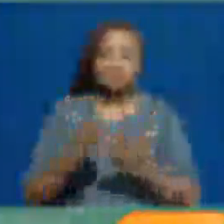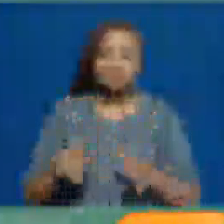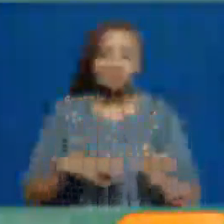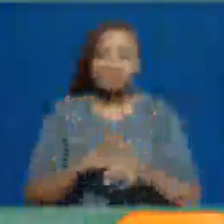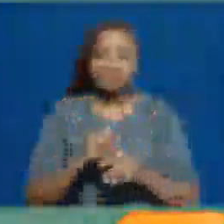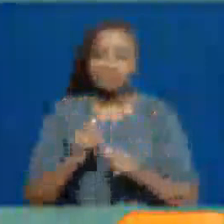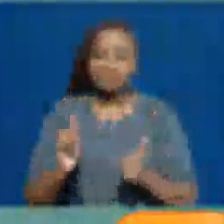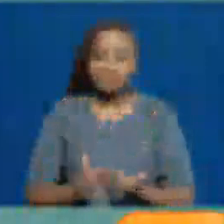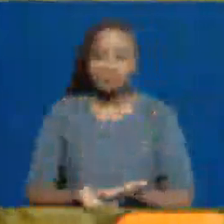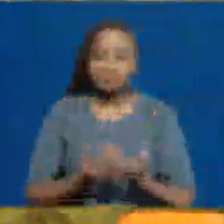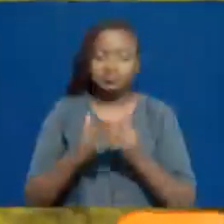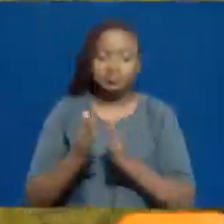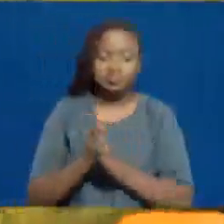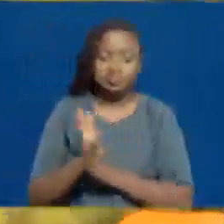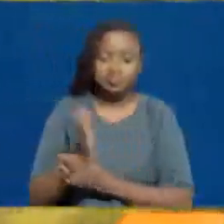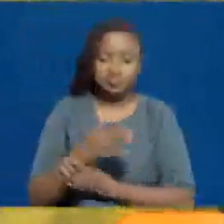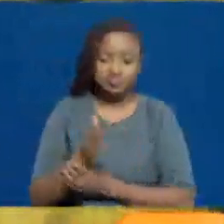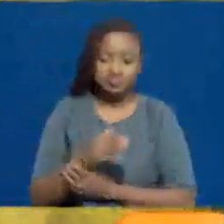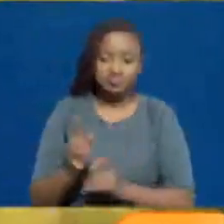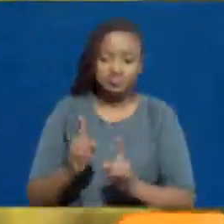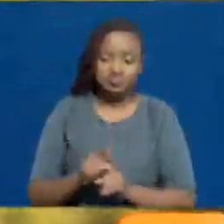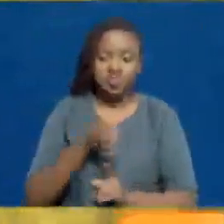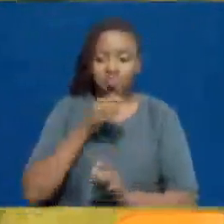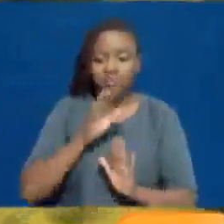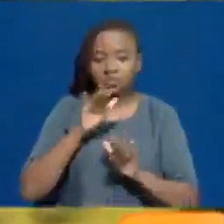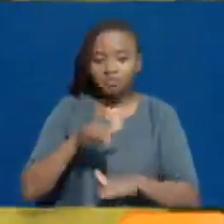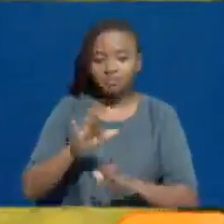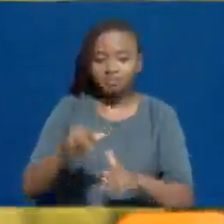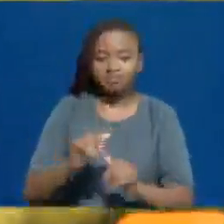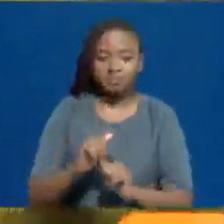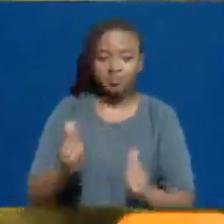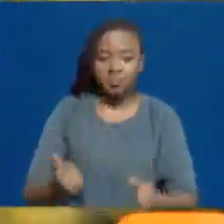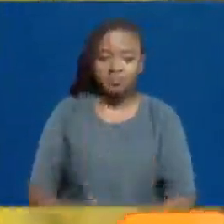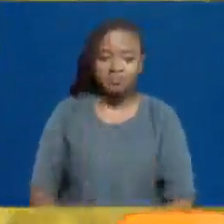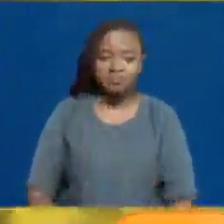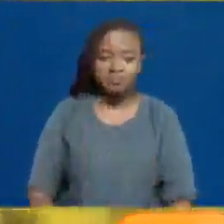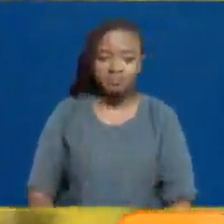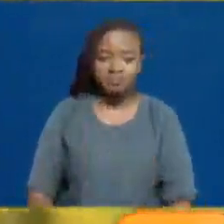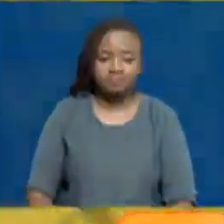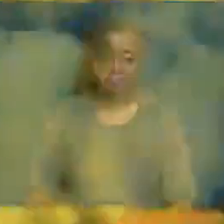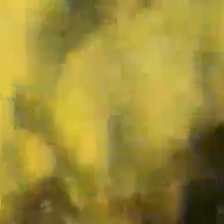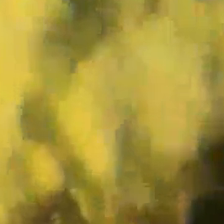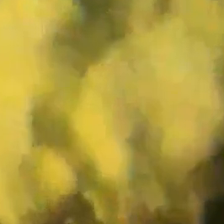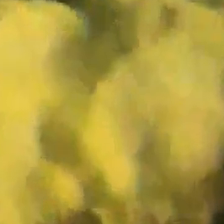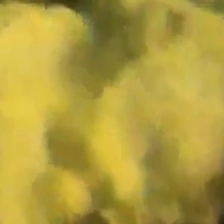fish and the oceans at large. Laura Otieno, Citizen TV.